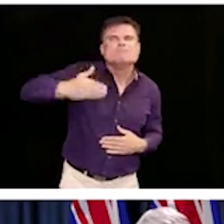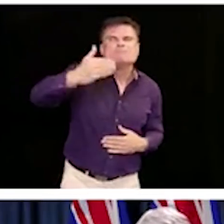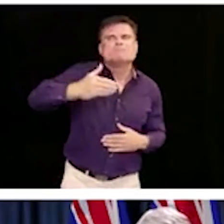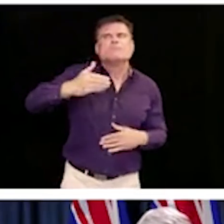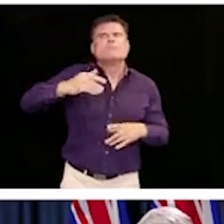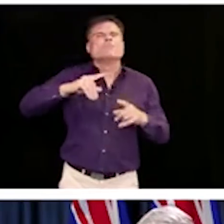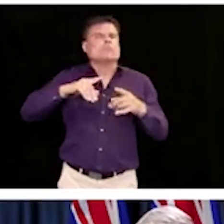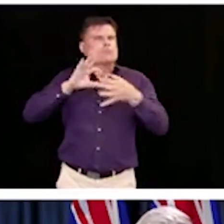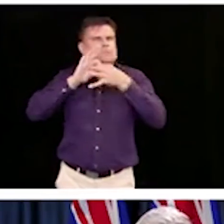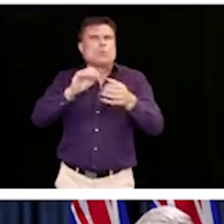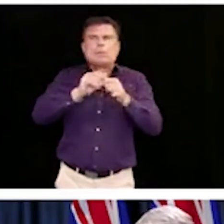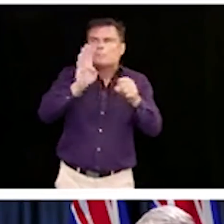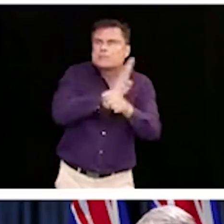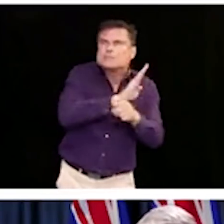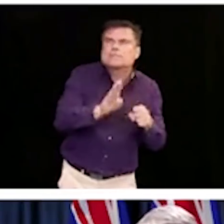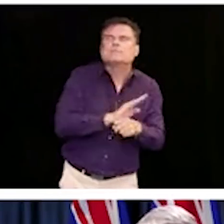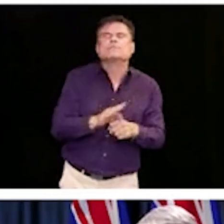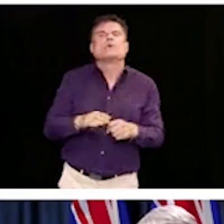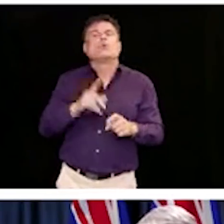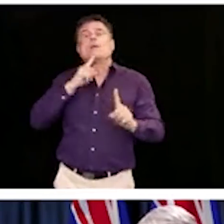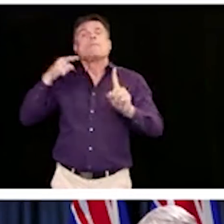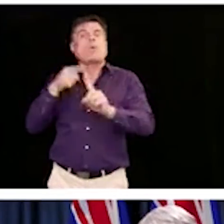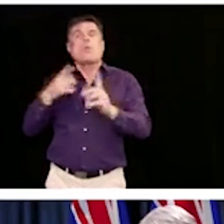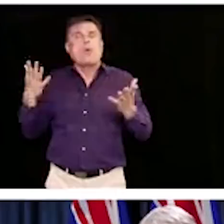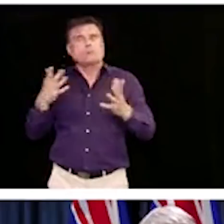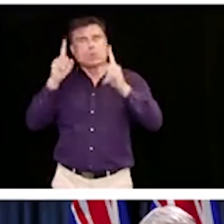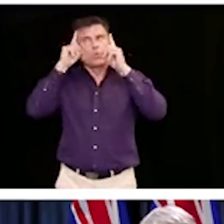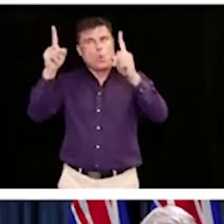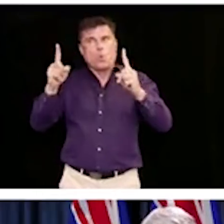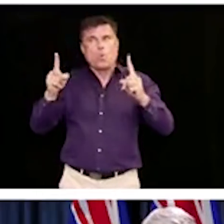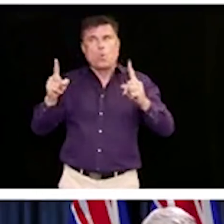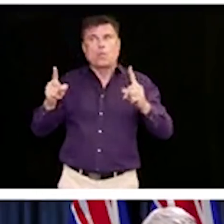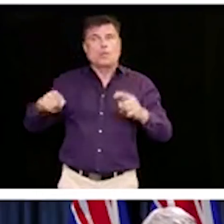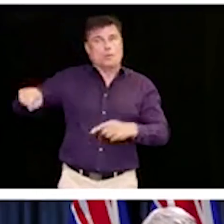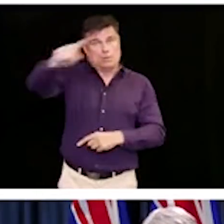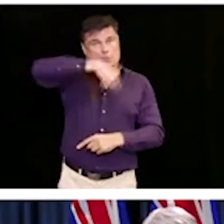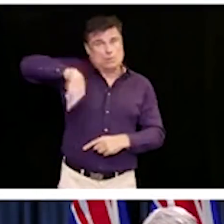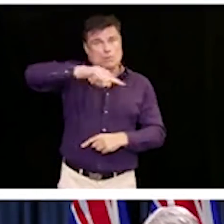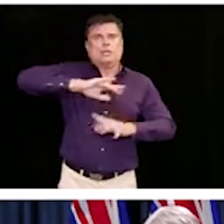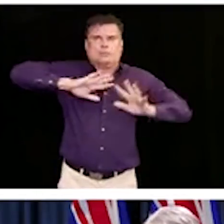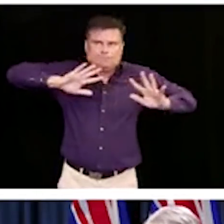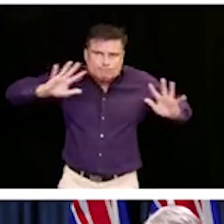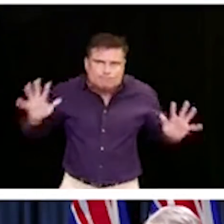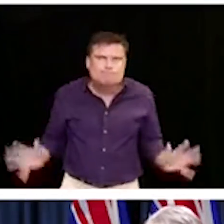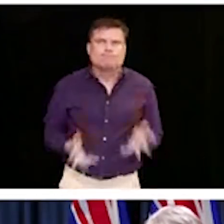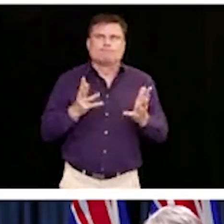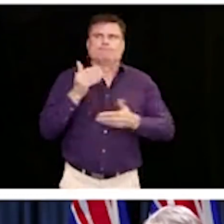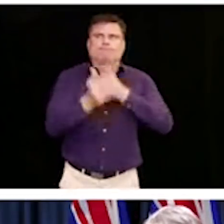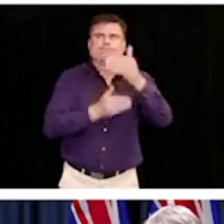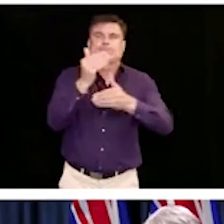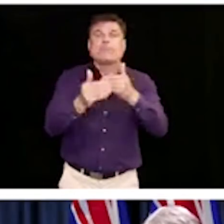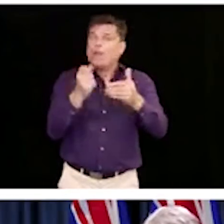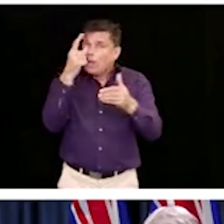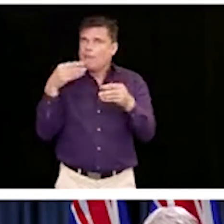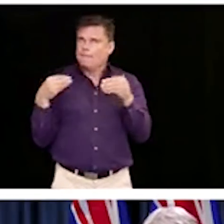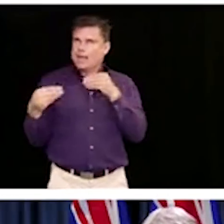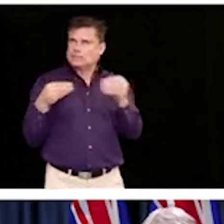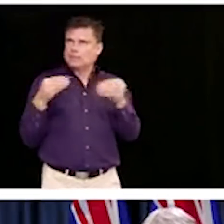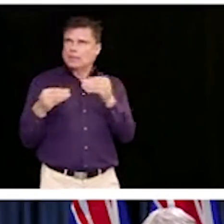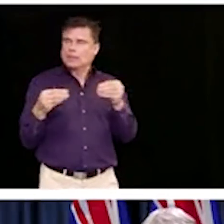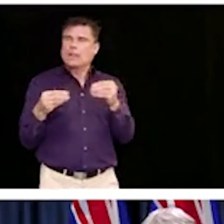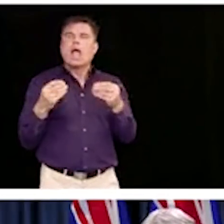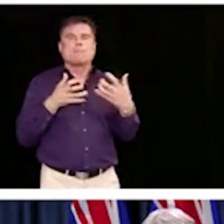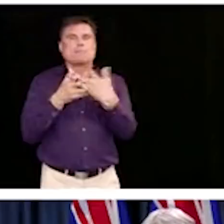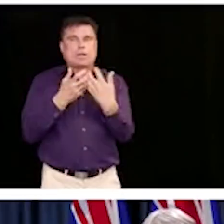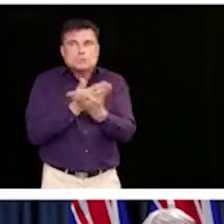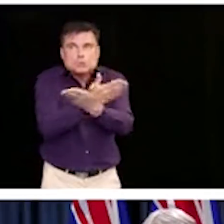sector-specific discussions, again to make sure that our recovery plan is flexible and responsive and meets the needs of people, businesses